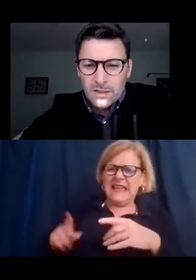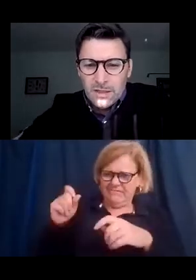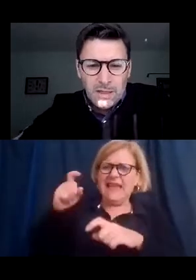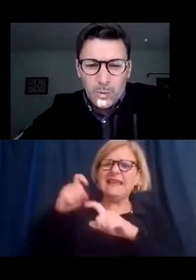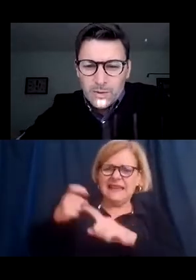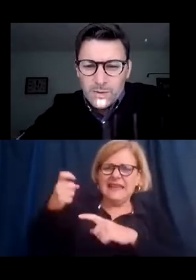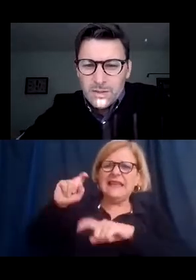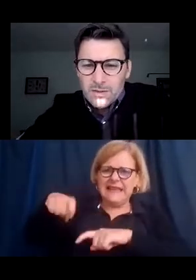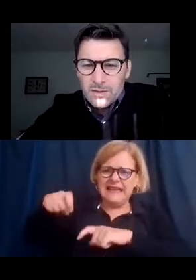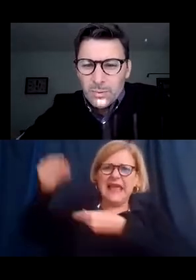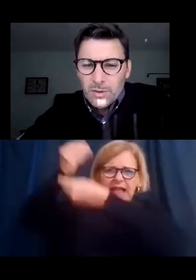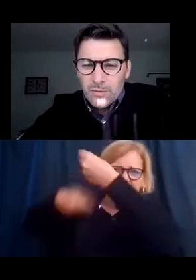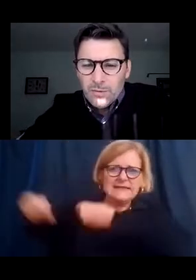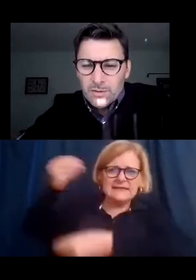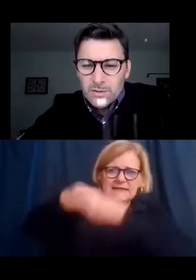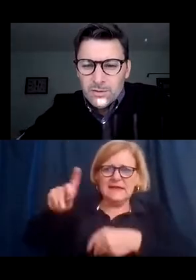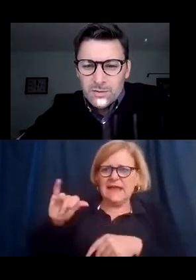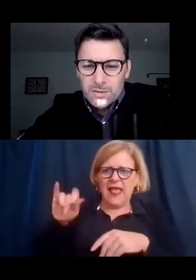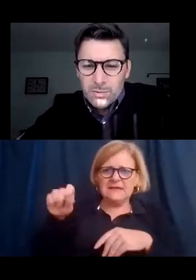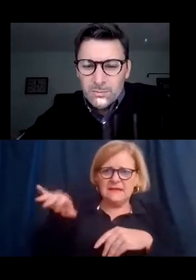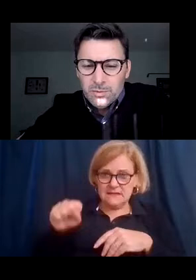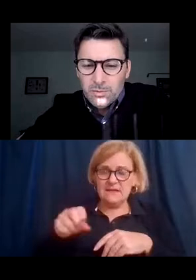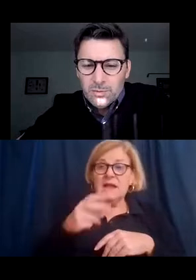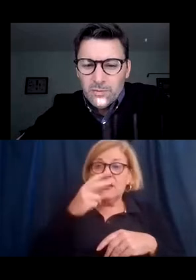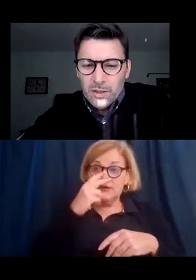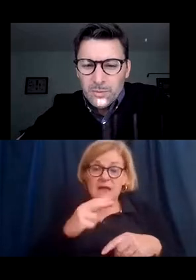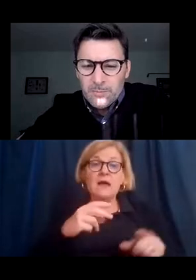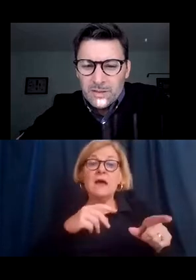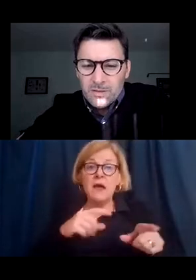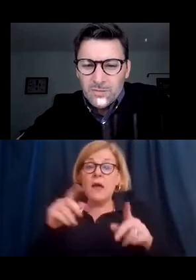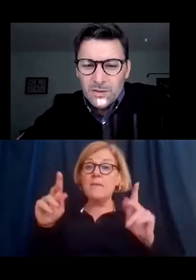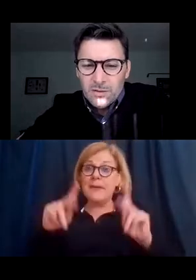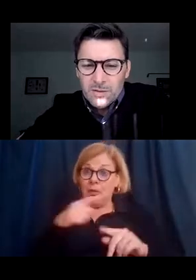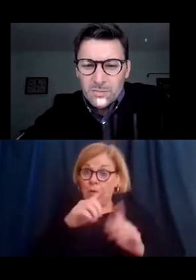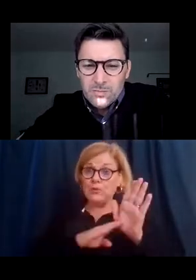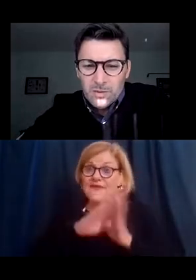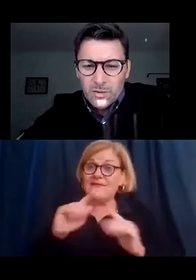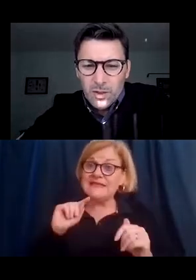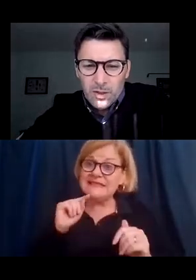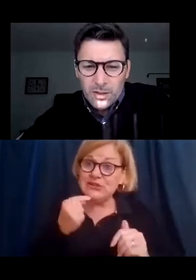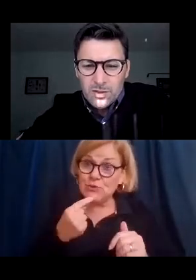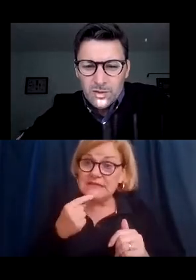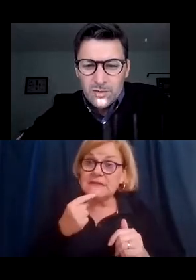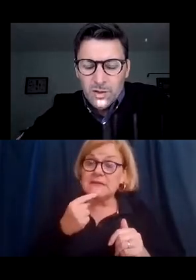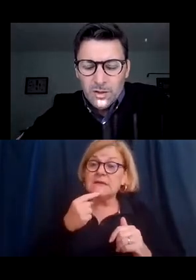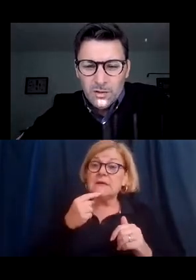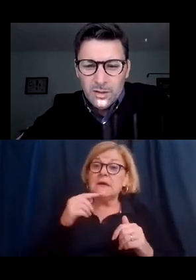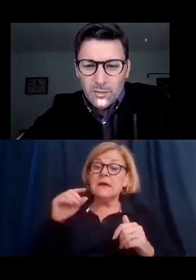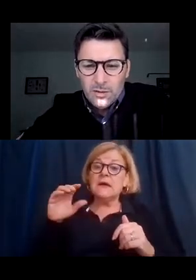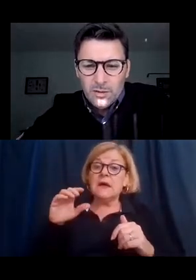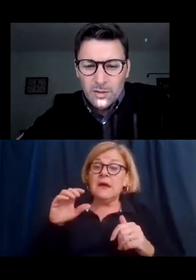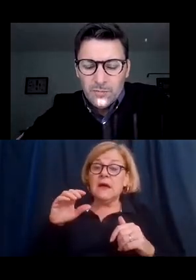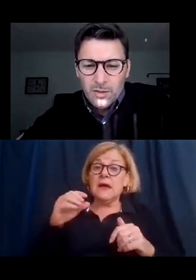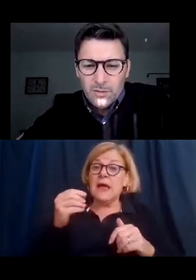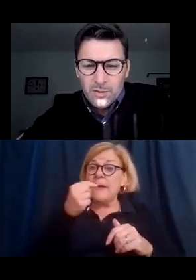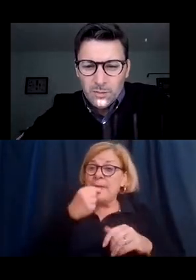dialysis. And we also see this in peripheral arterial disease, people who develop severe symptoms of claudication or